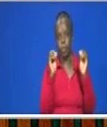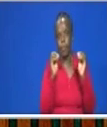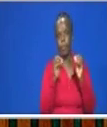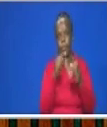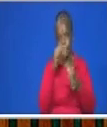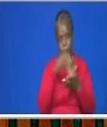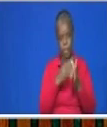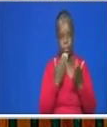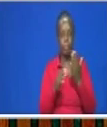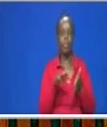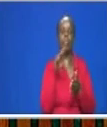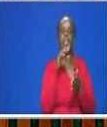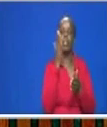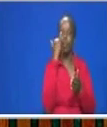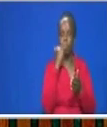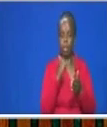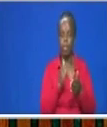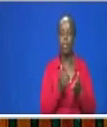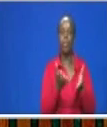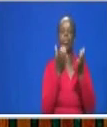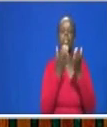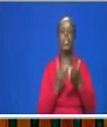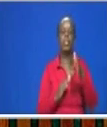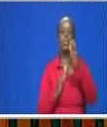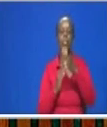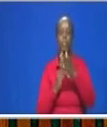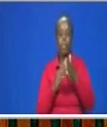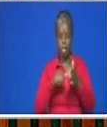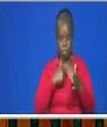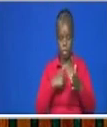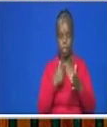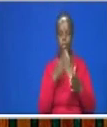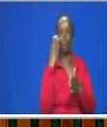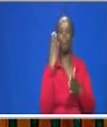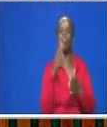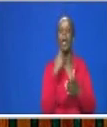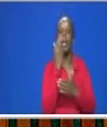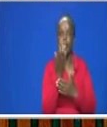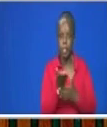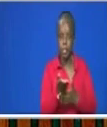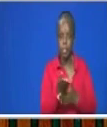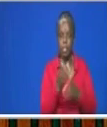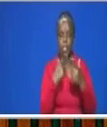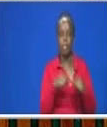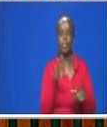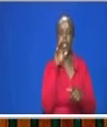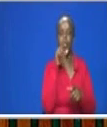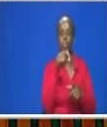Learner, you may ask why we need to limit ourselves to 4. Let me ask you a question,